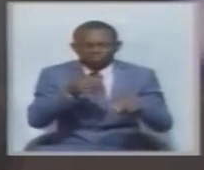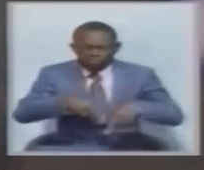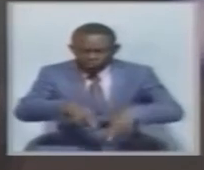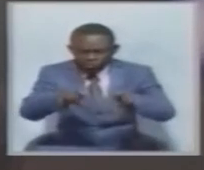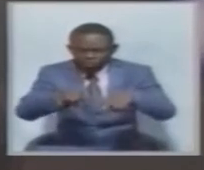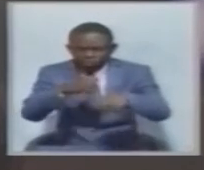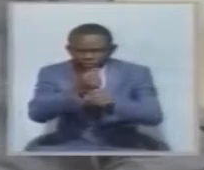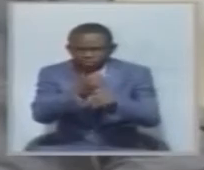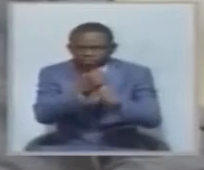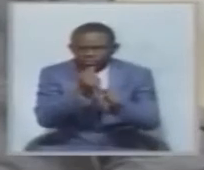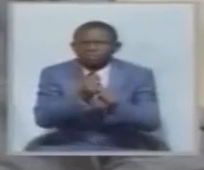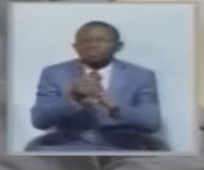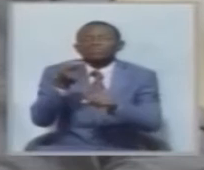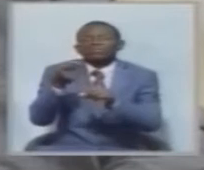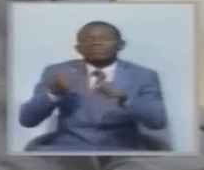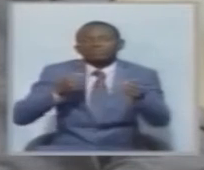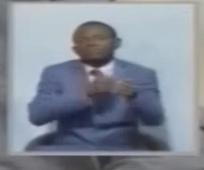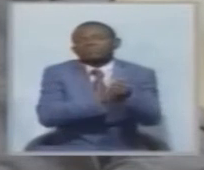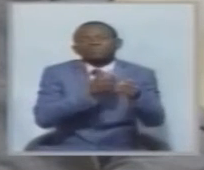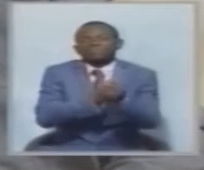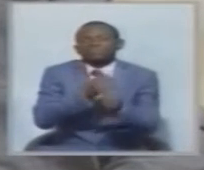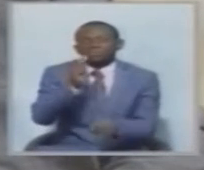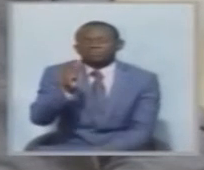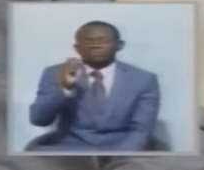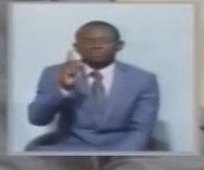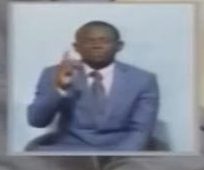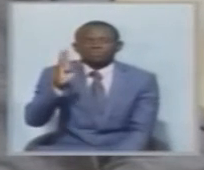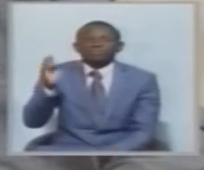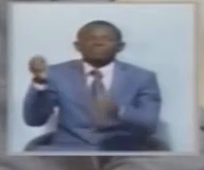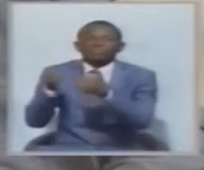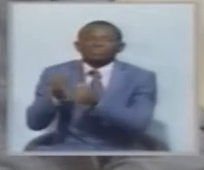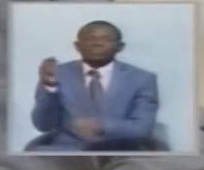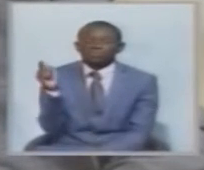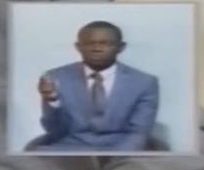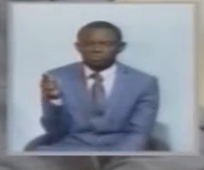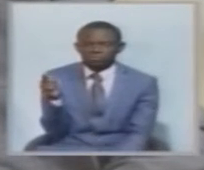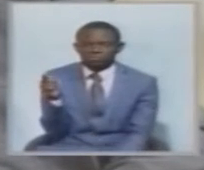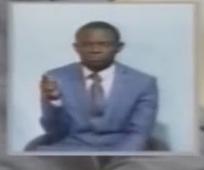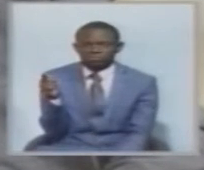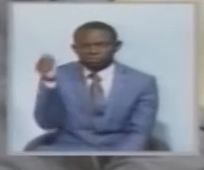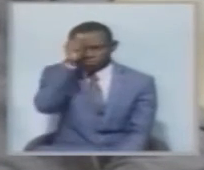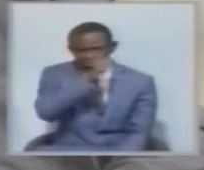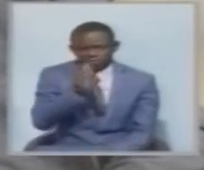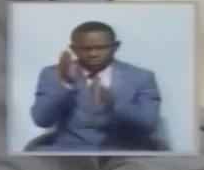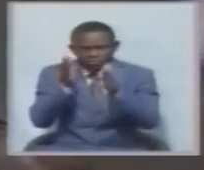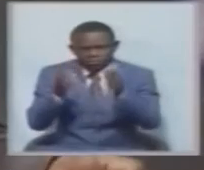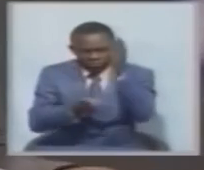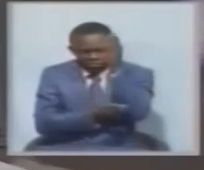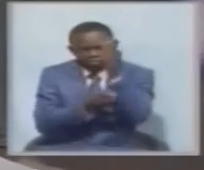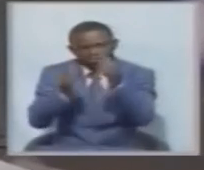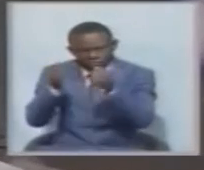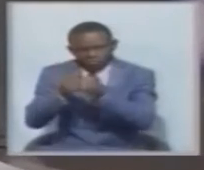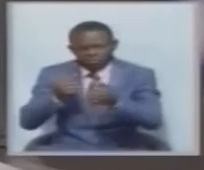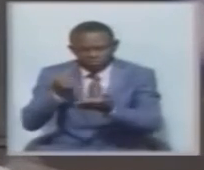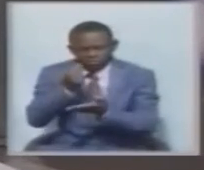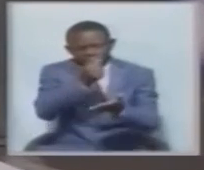major beneficiaries of the funds that we've gotten from the Africa Development Bank. In terms of impact, which